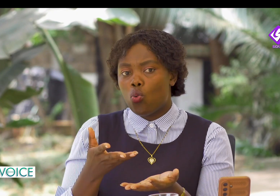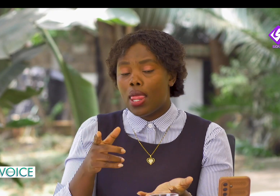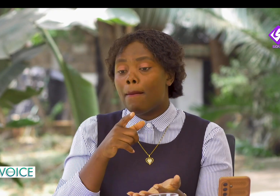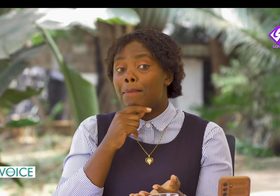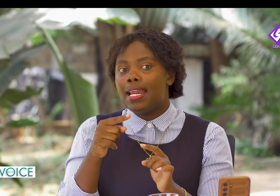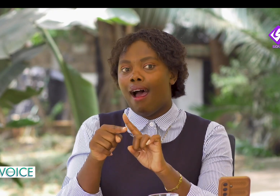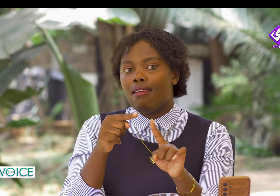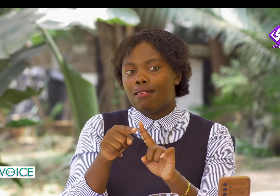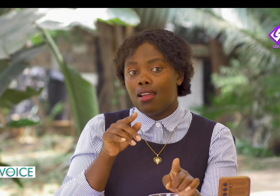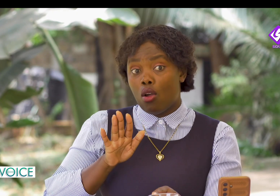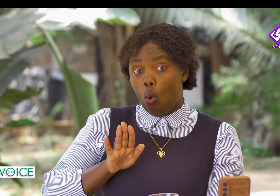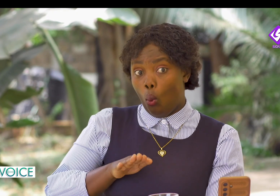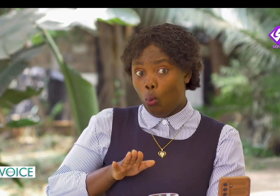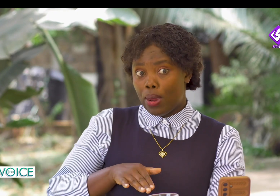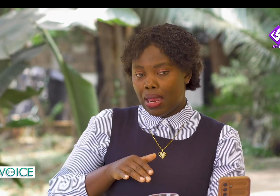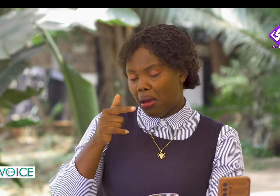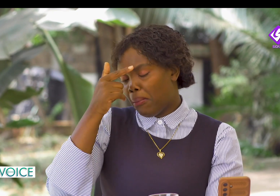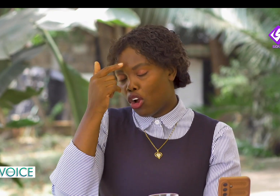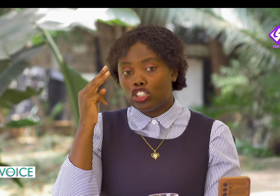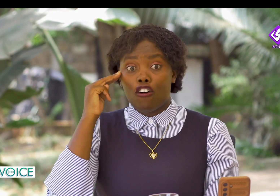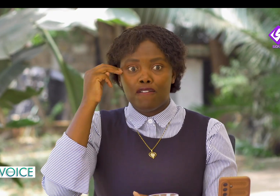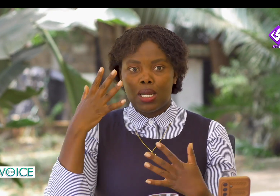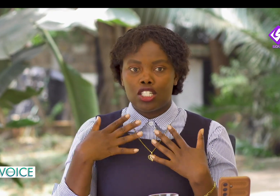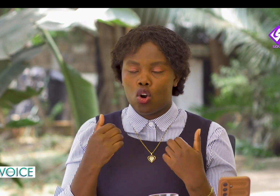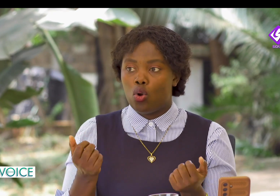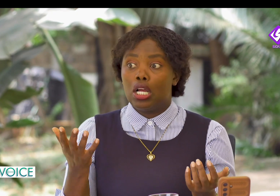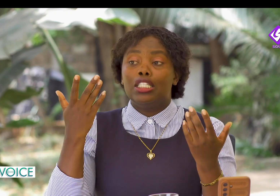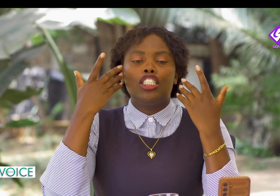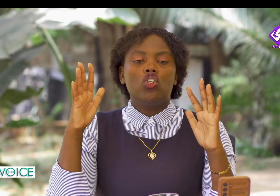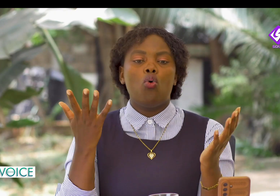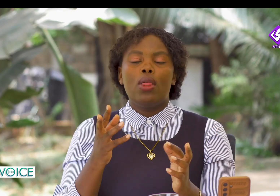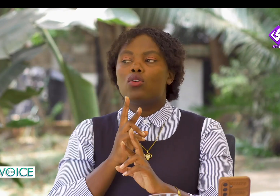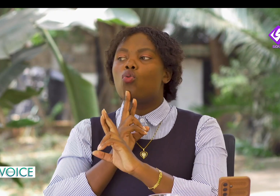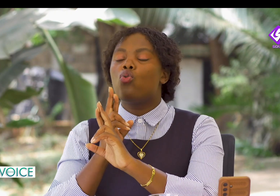So there's an increase of cases of suicide among men.